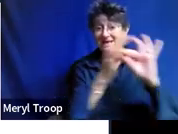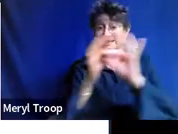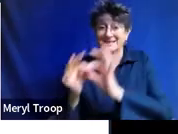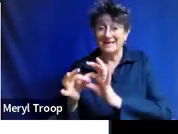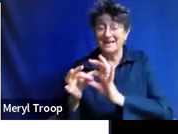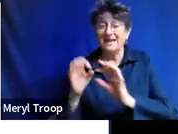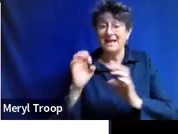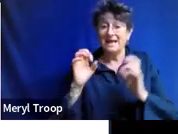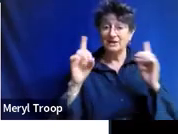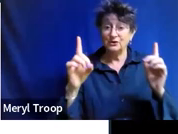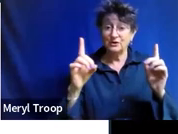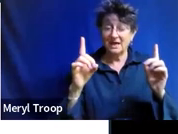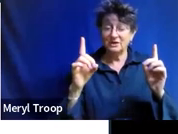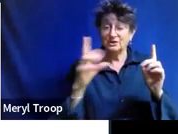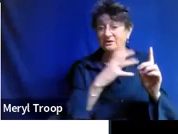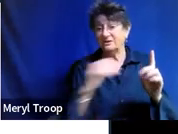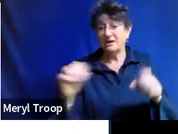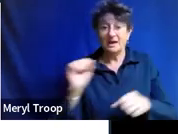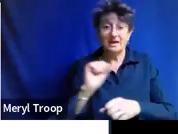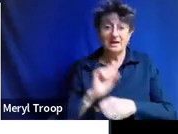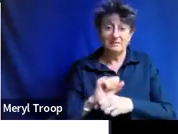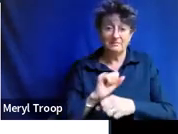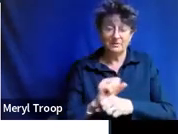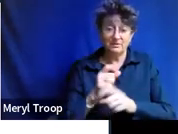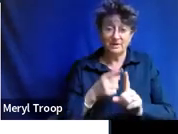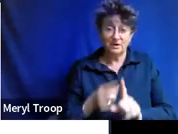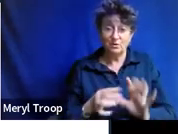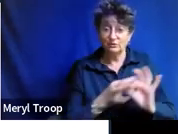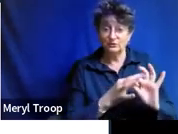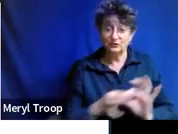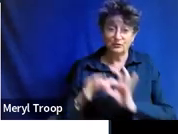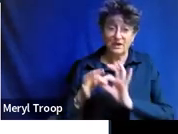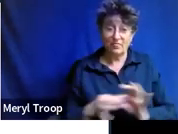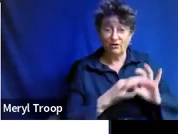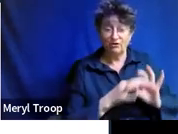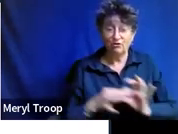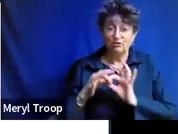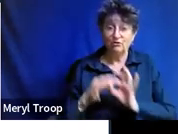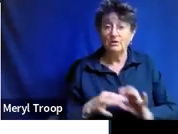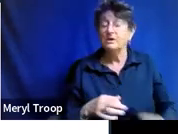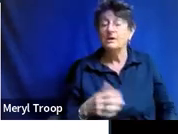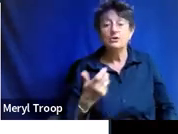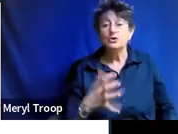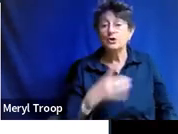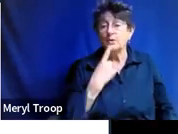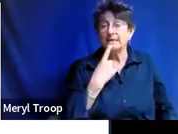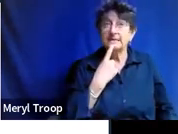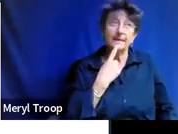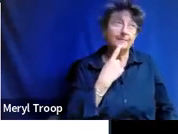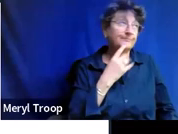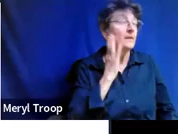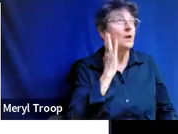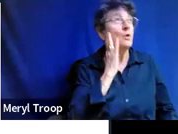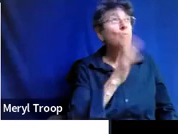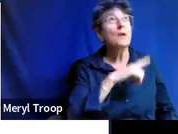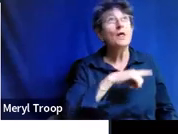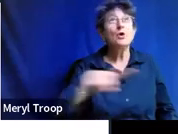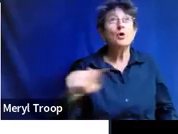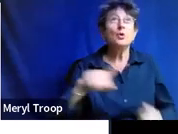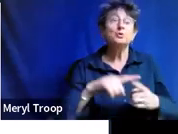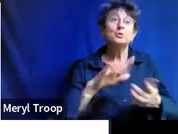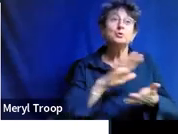and employment goals together, right? You don't want to say we'll go to school